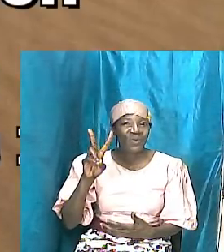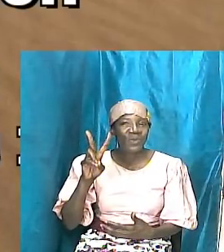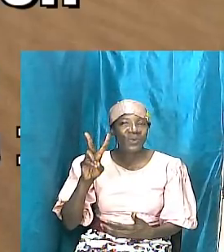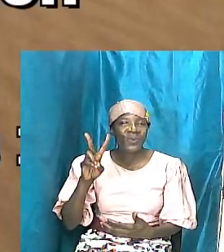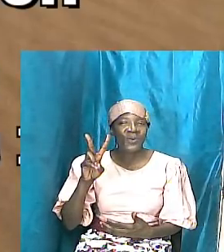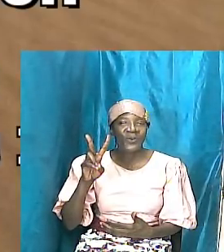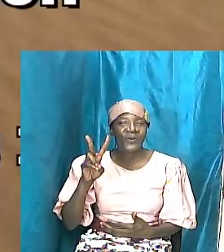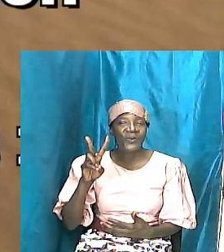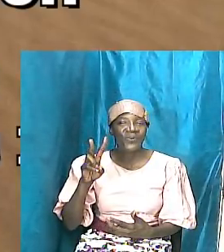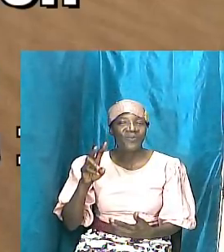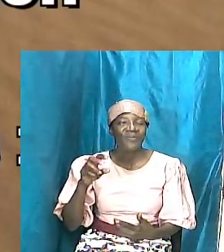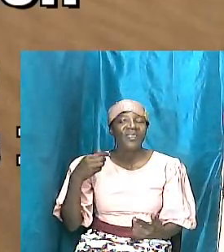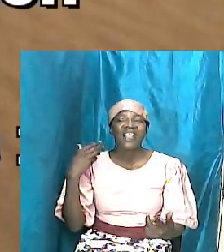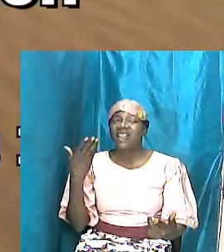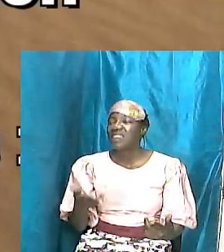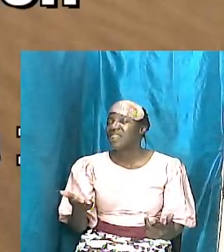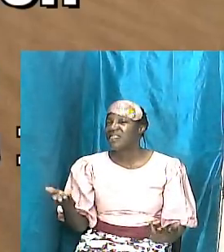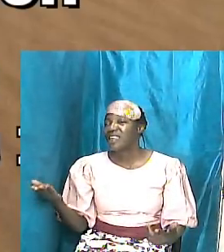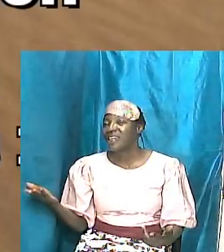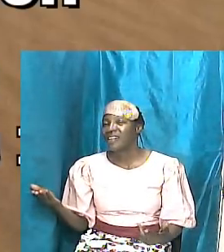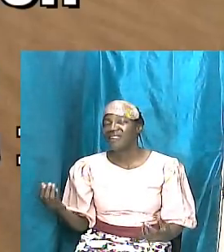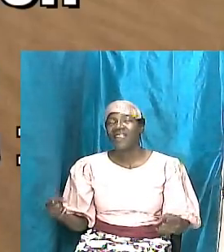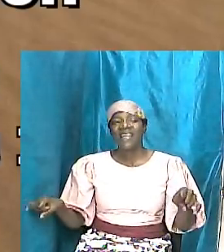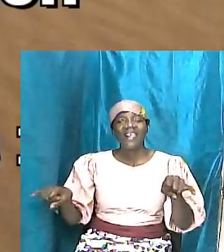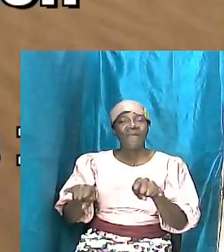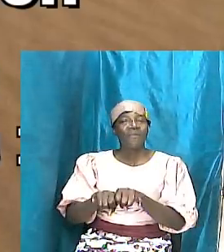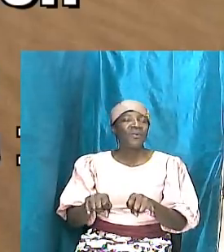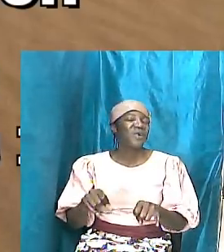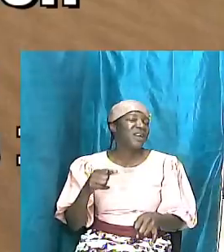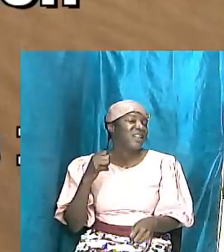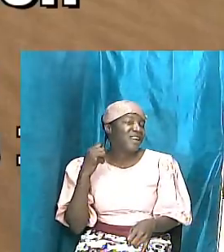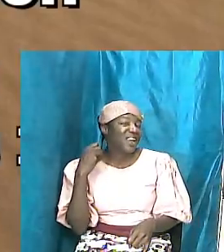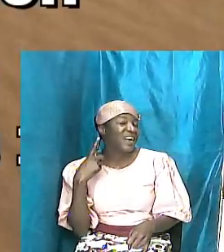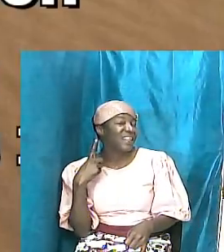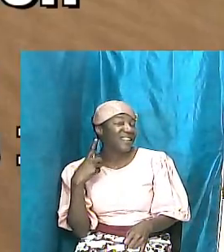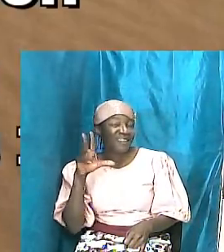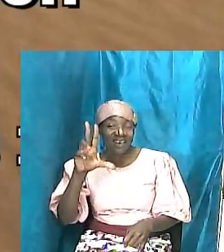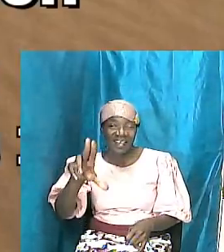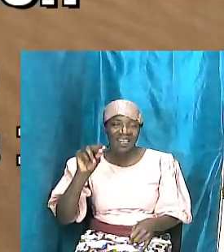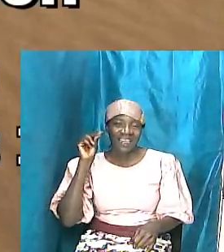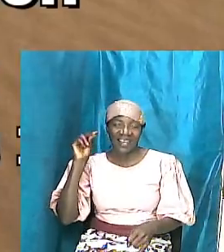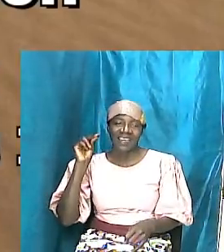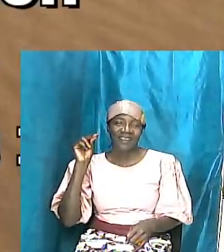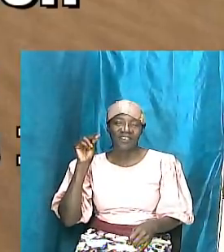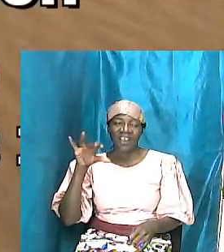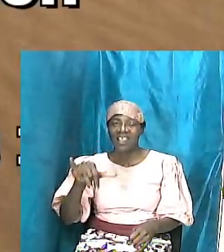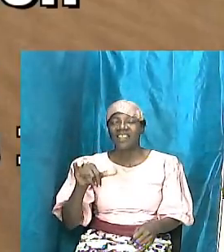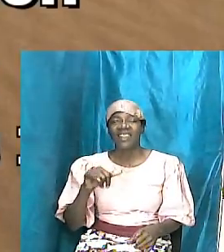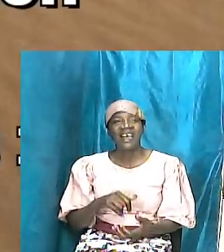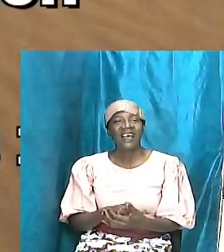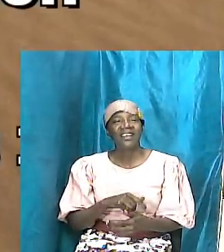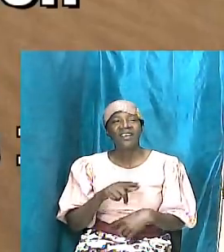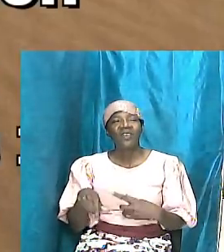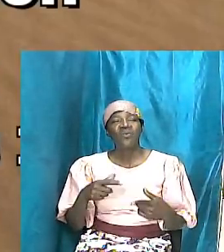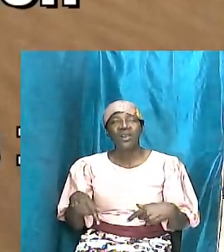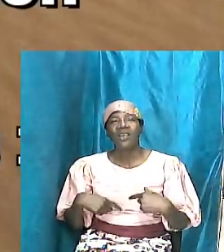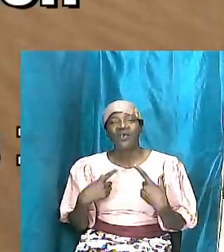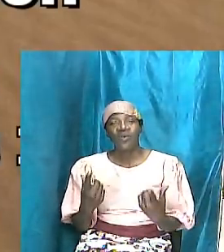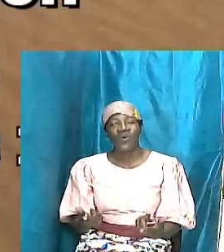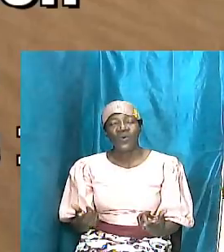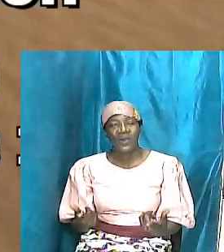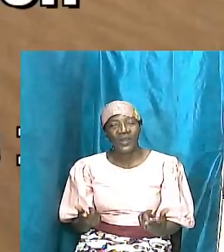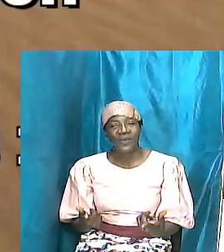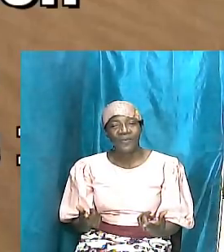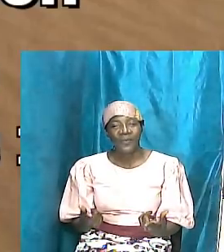is very important that we catch and that we understand that. When they were going to, the